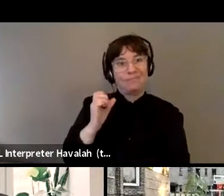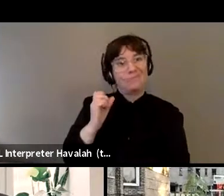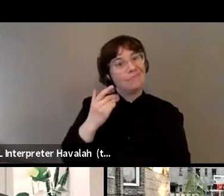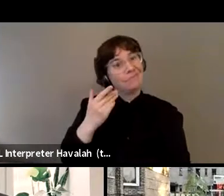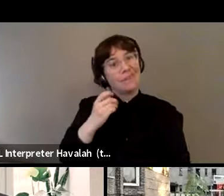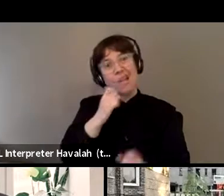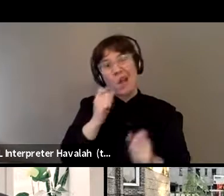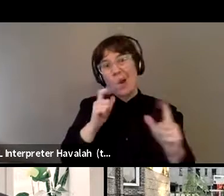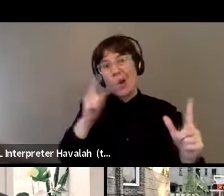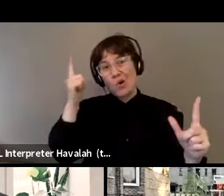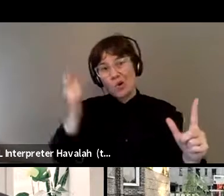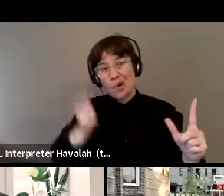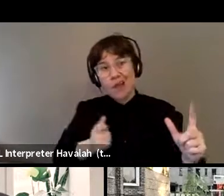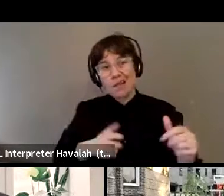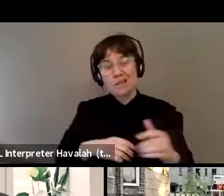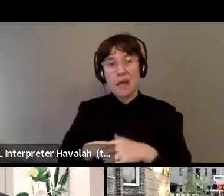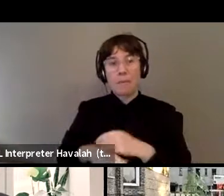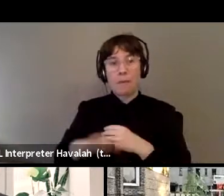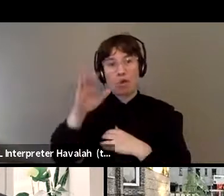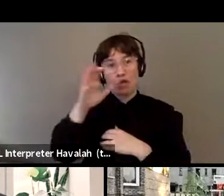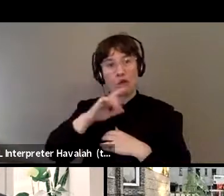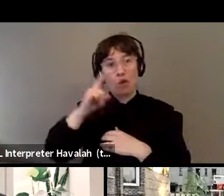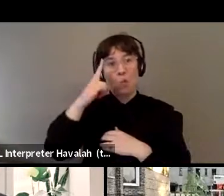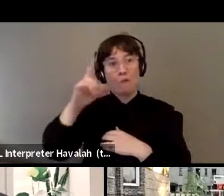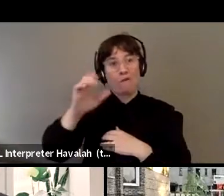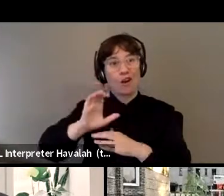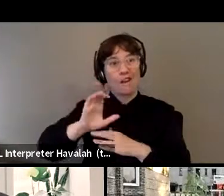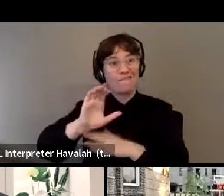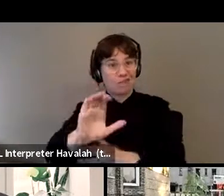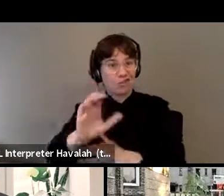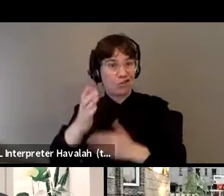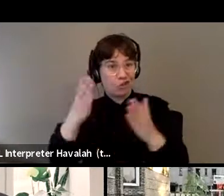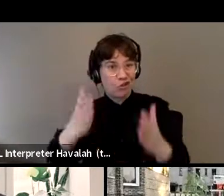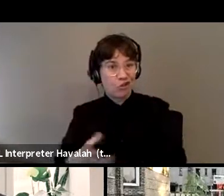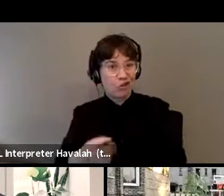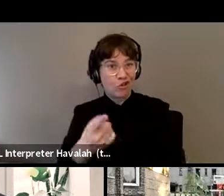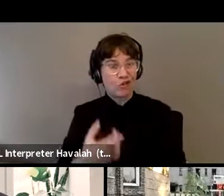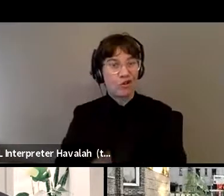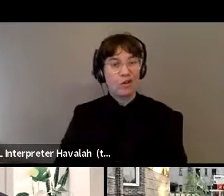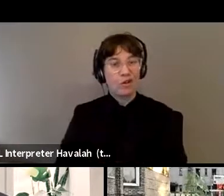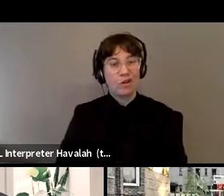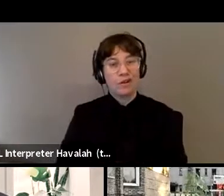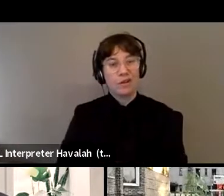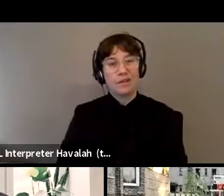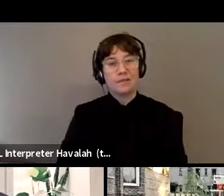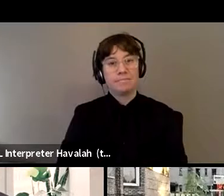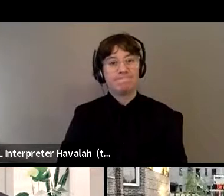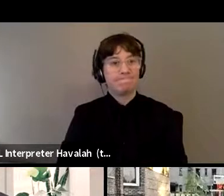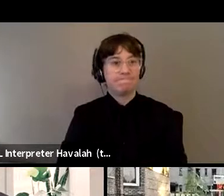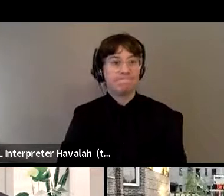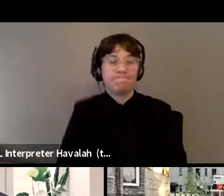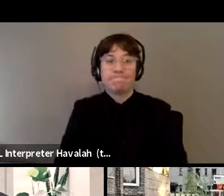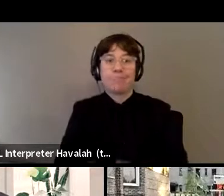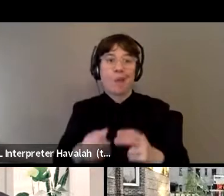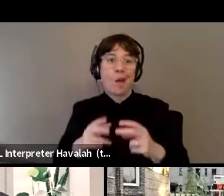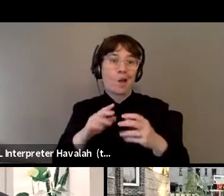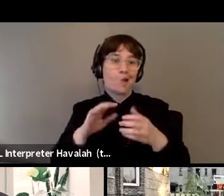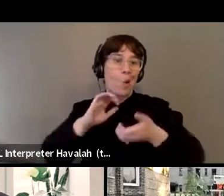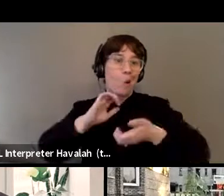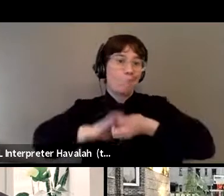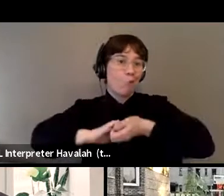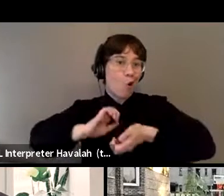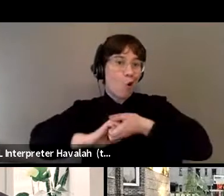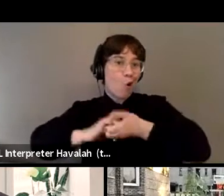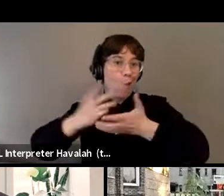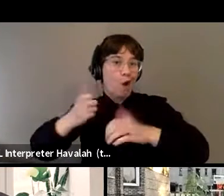It could be you're looking for an investor. It could be you're looking for, a silent partner or some type of investment, and